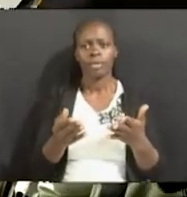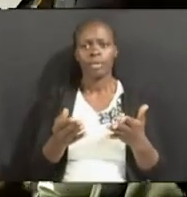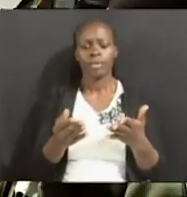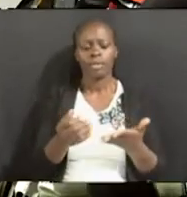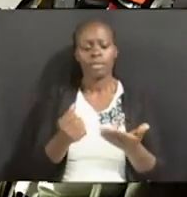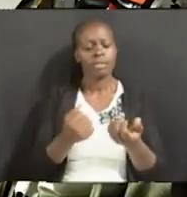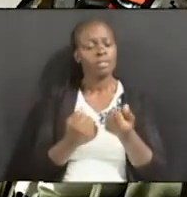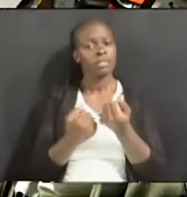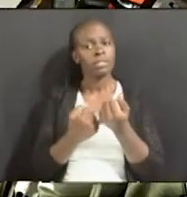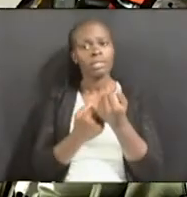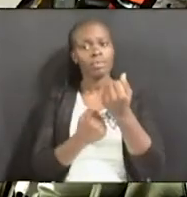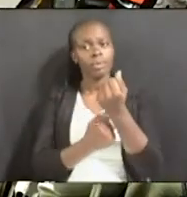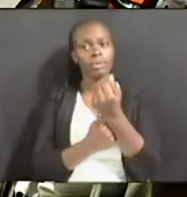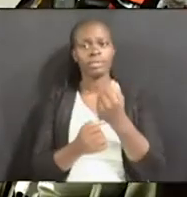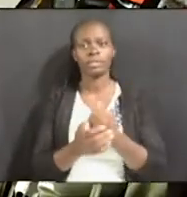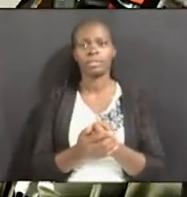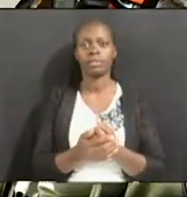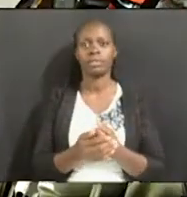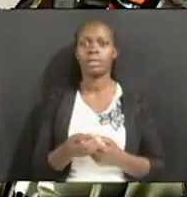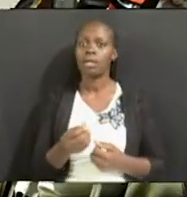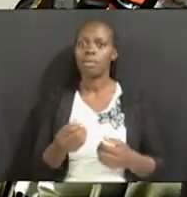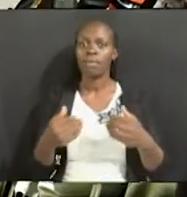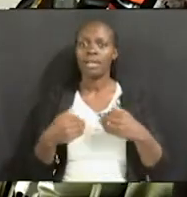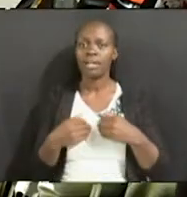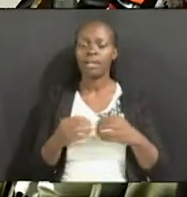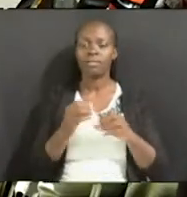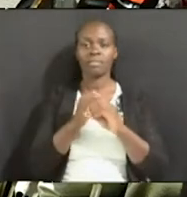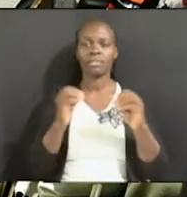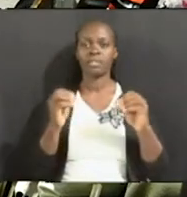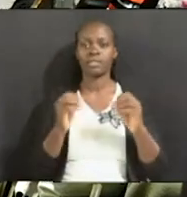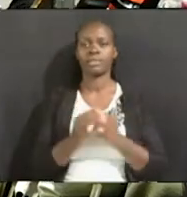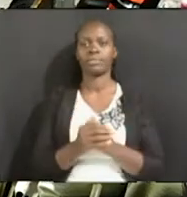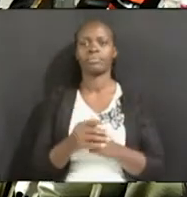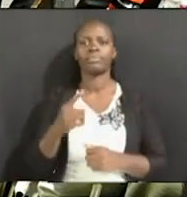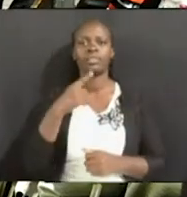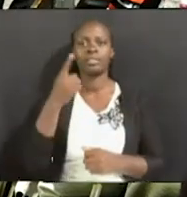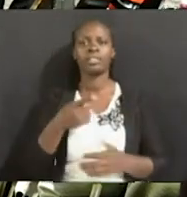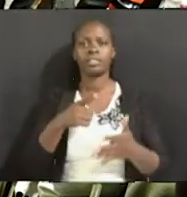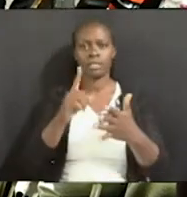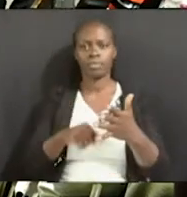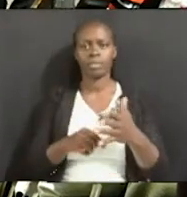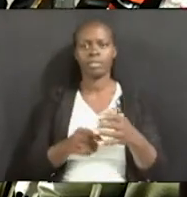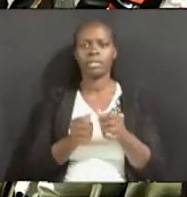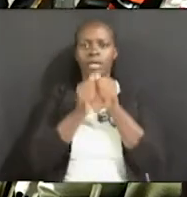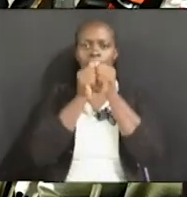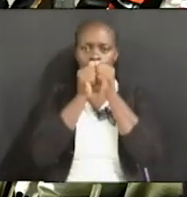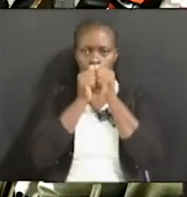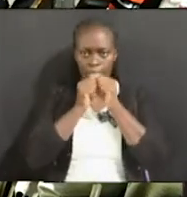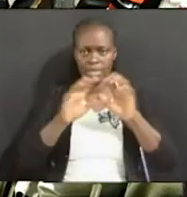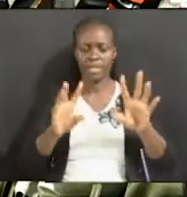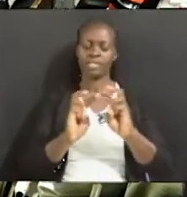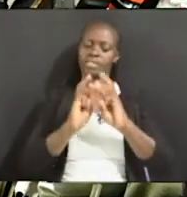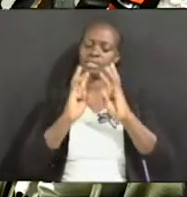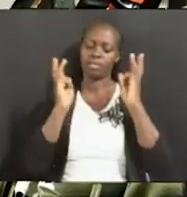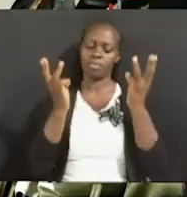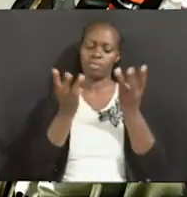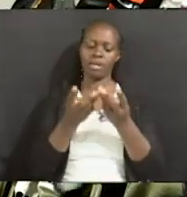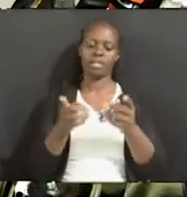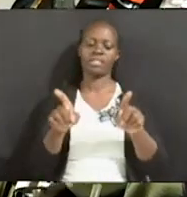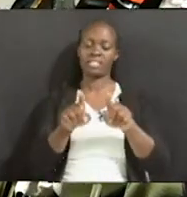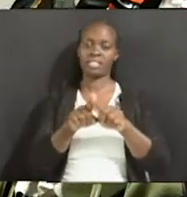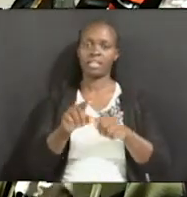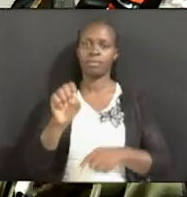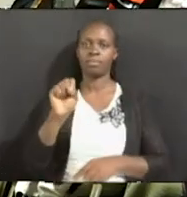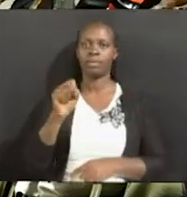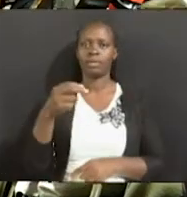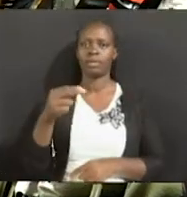There's no money. I'm saying, my friend, bless the word like Shamgar to the extent that